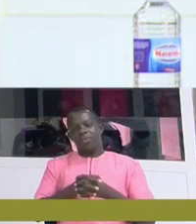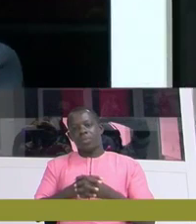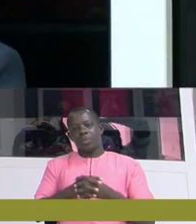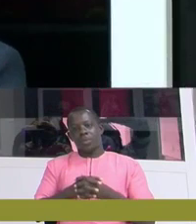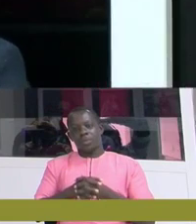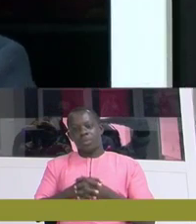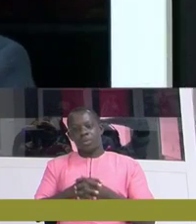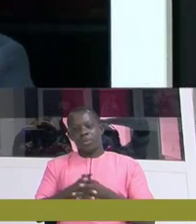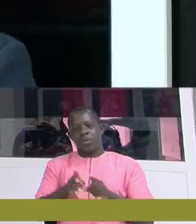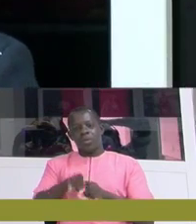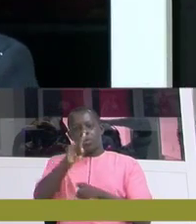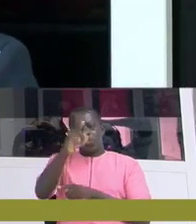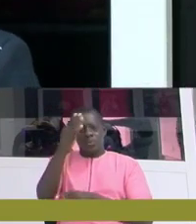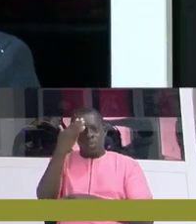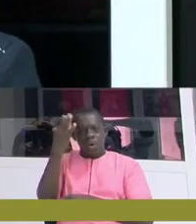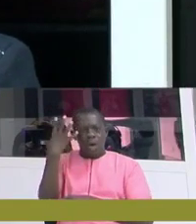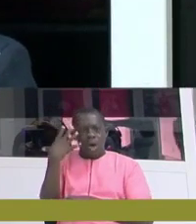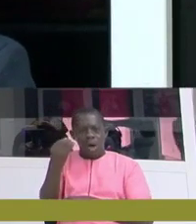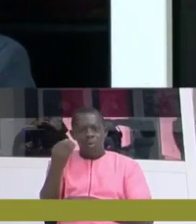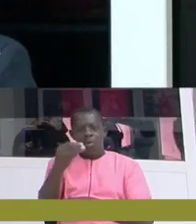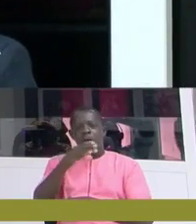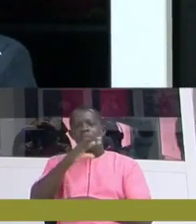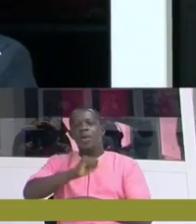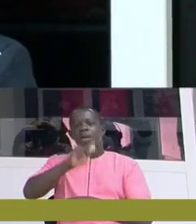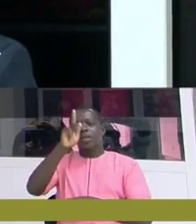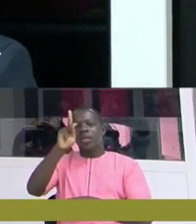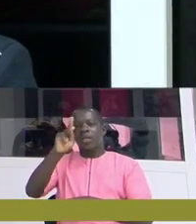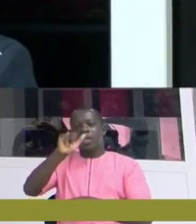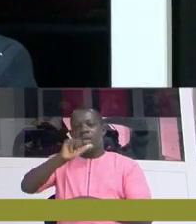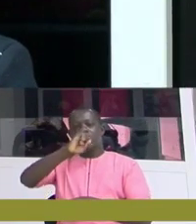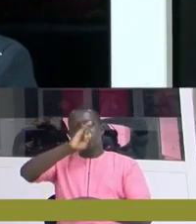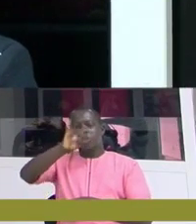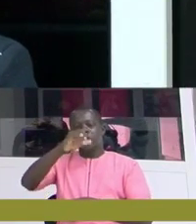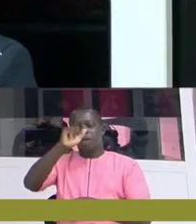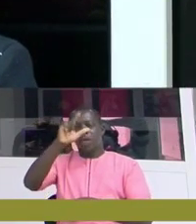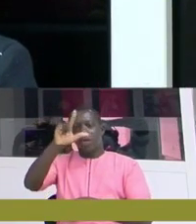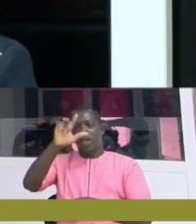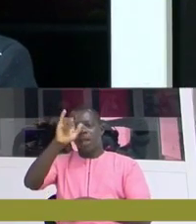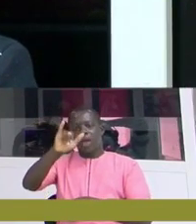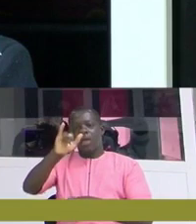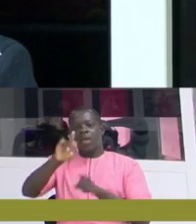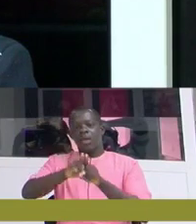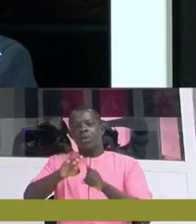Do you know how Kajali was killed? A